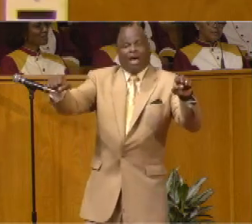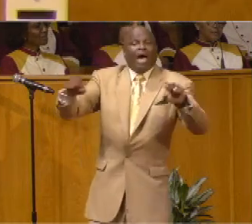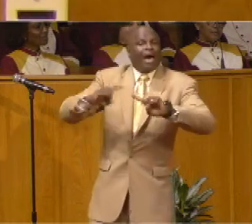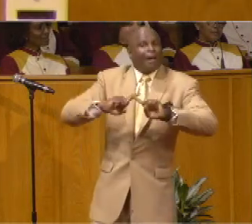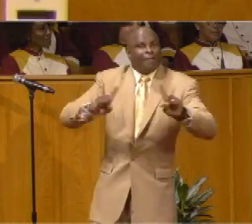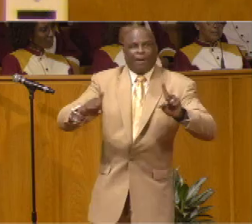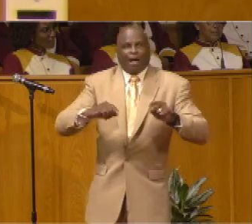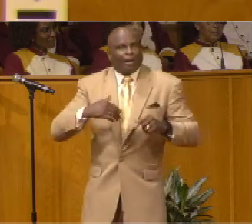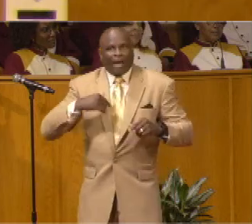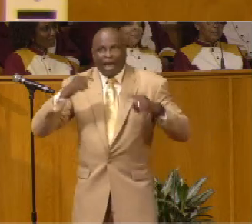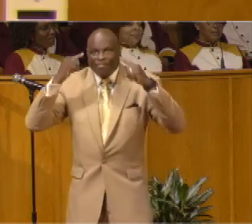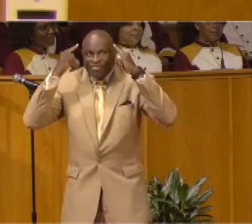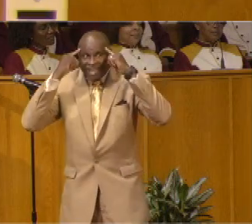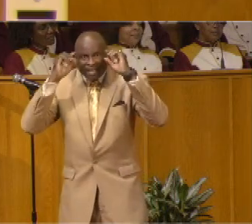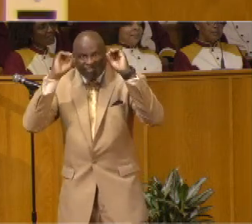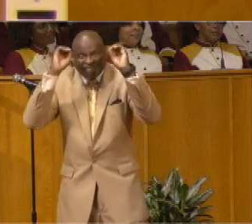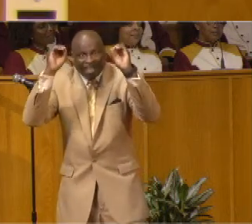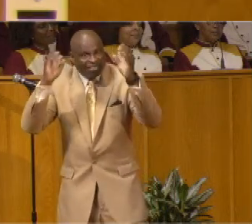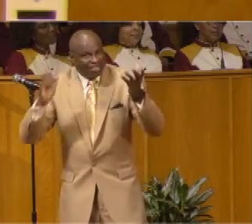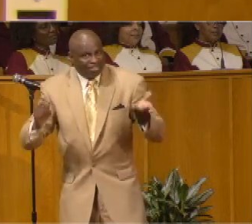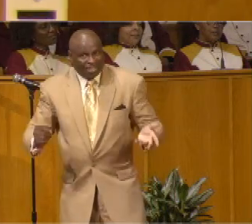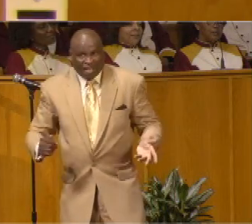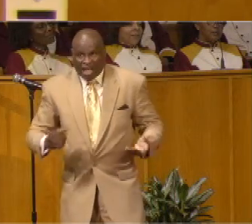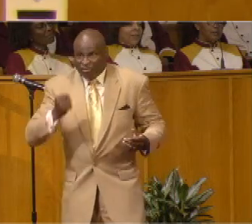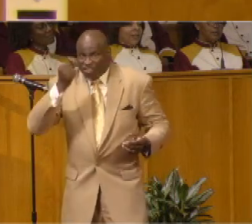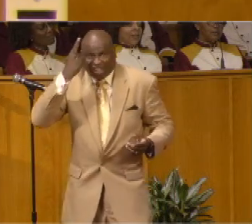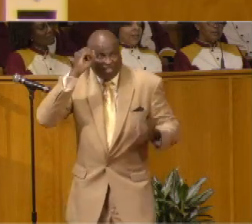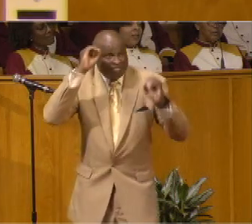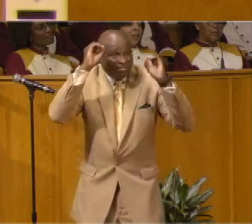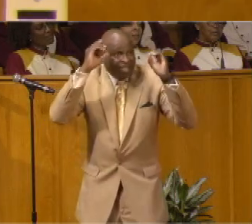it does not engage the intellect.